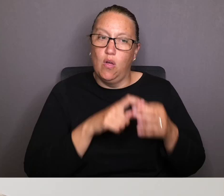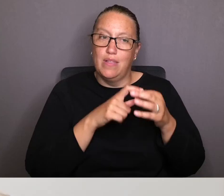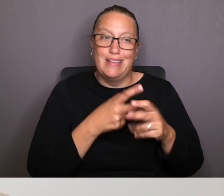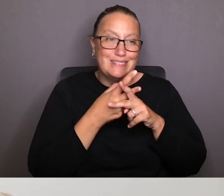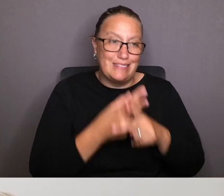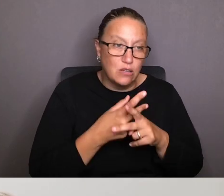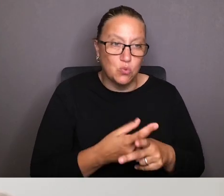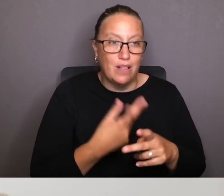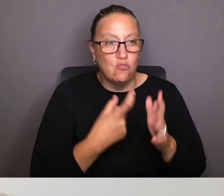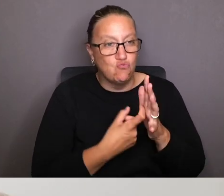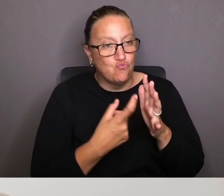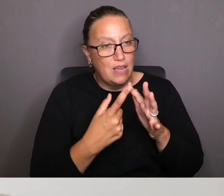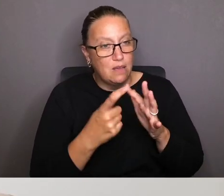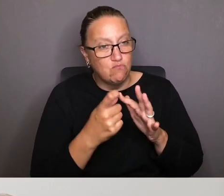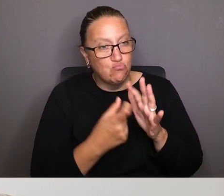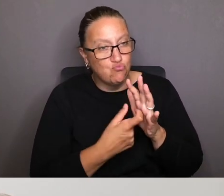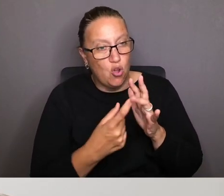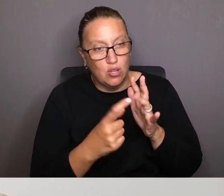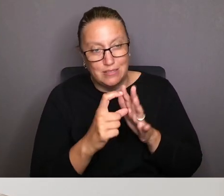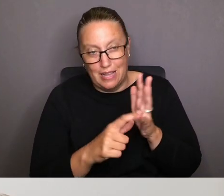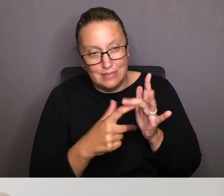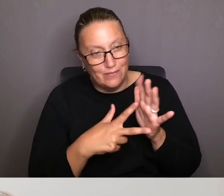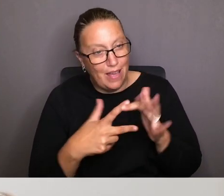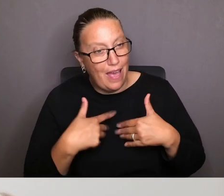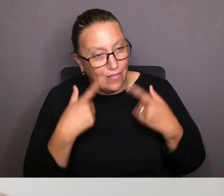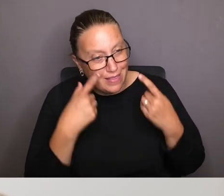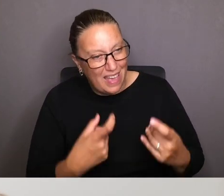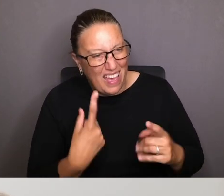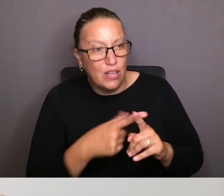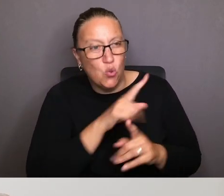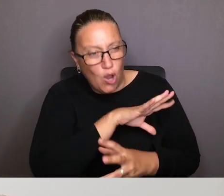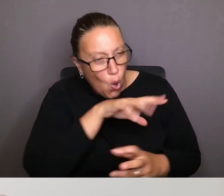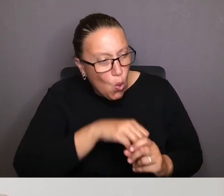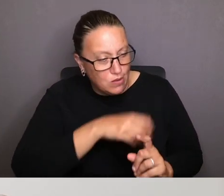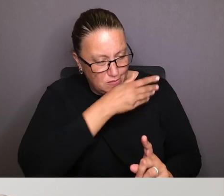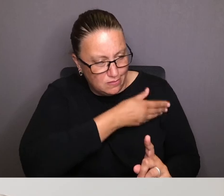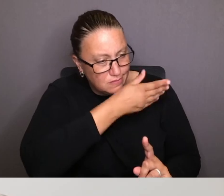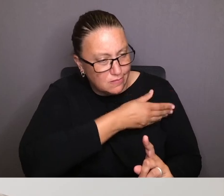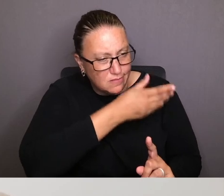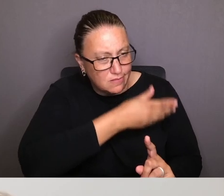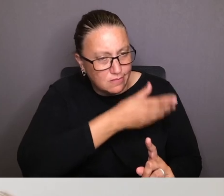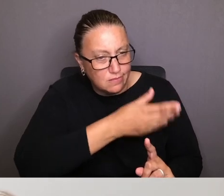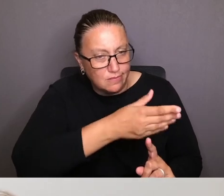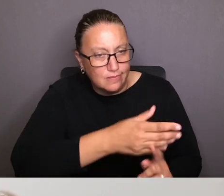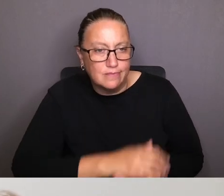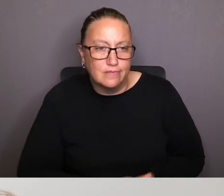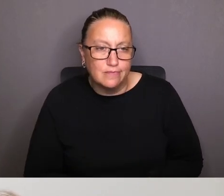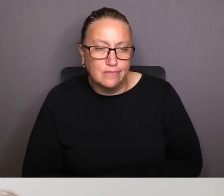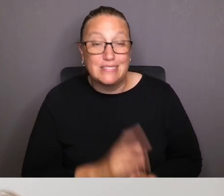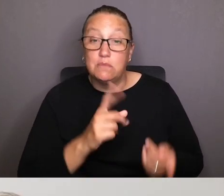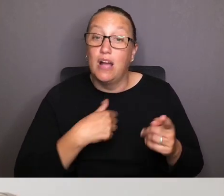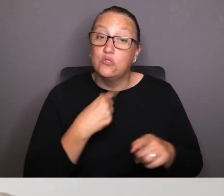really believe that you have access to really good quality healthcare, really good quality sexual and reproductive healthcare, and that